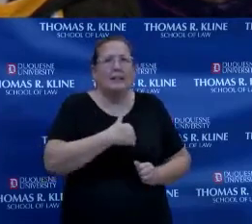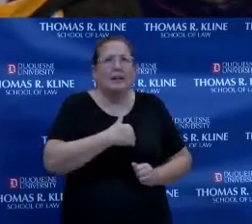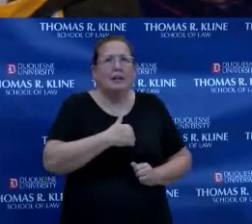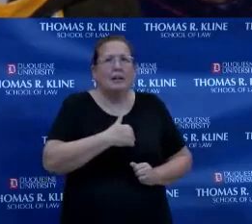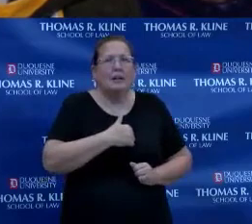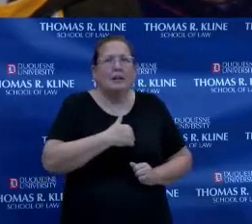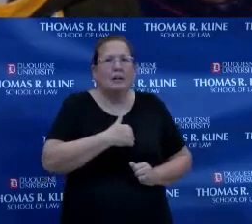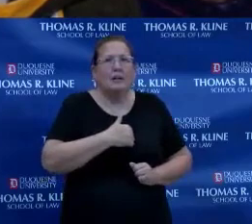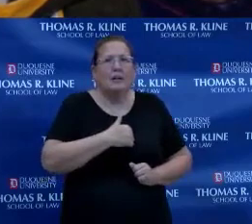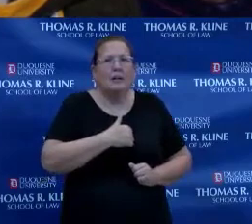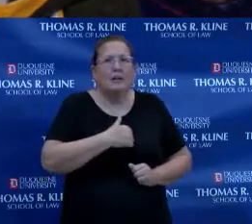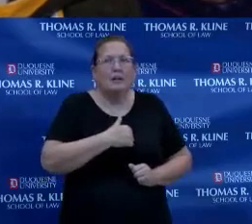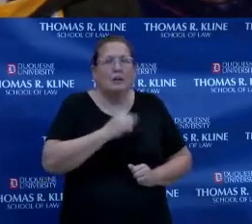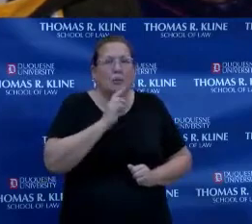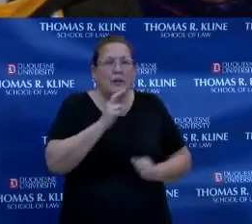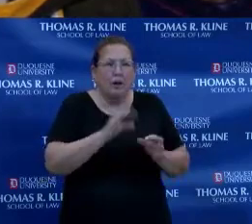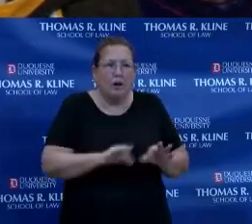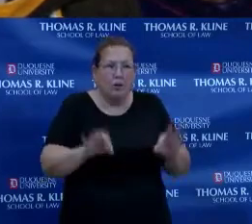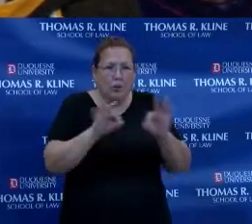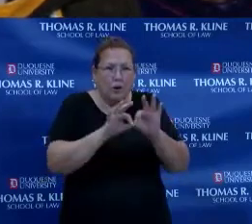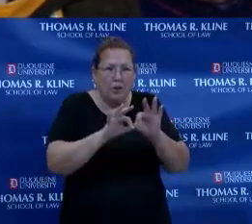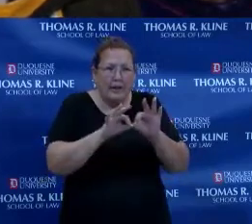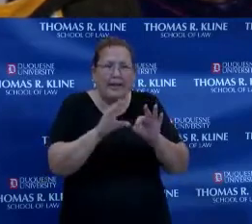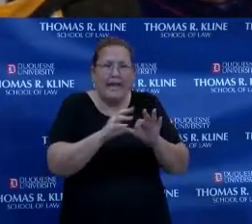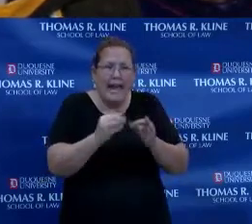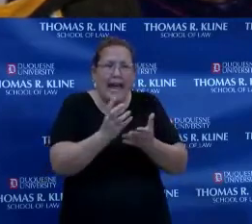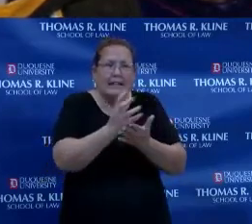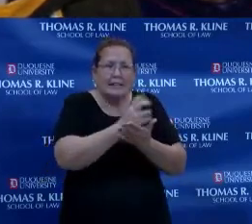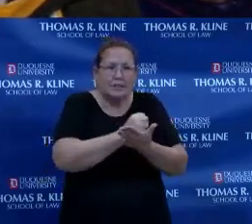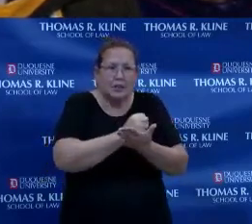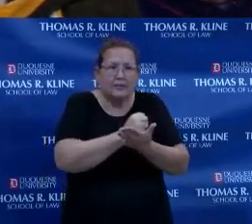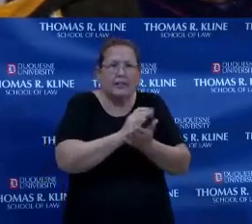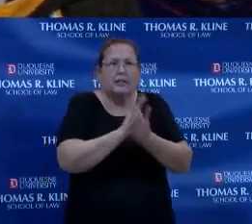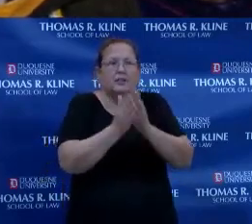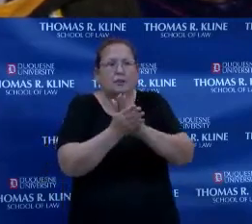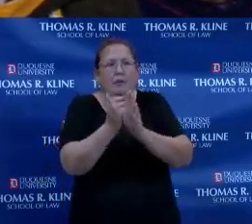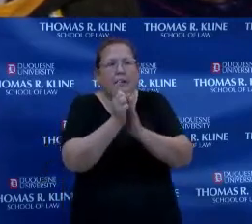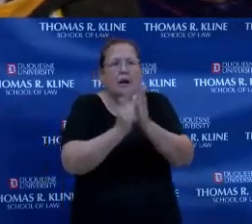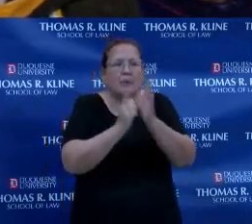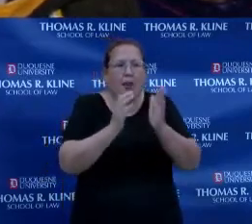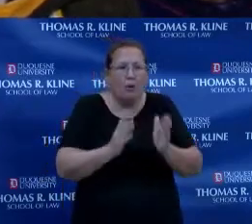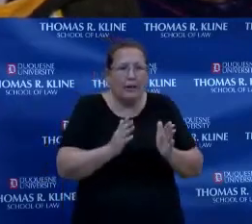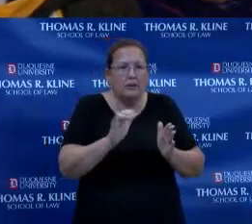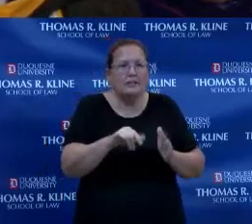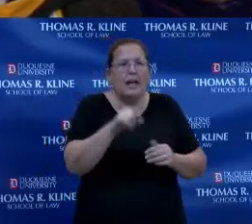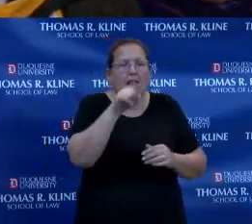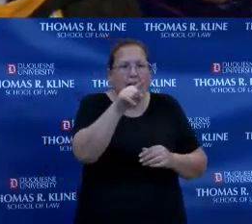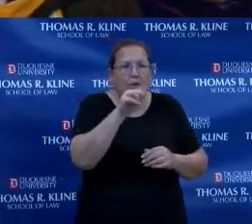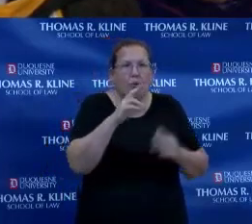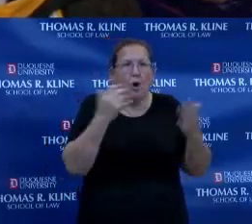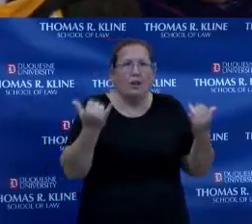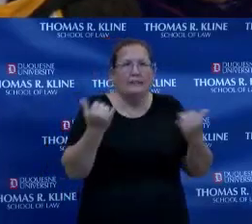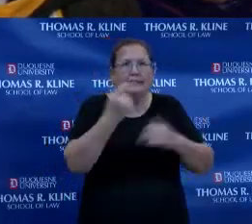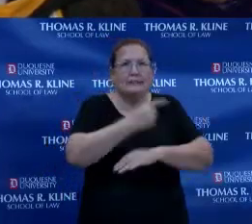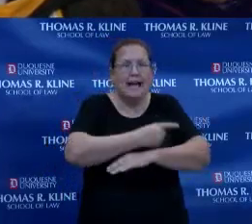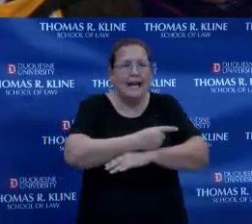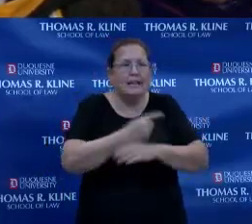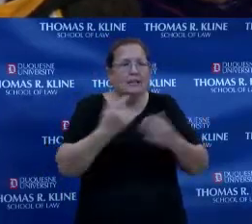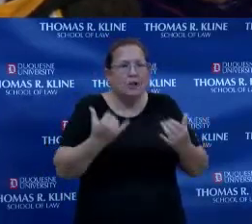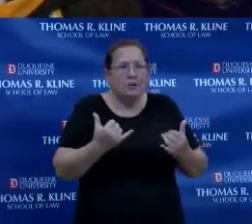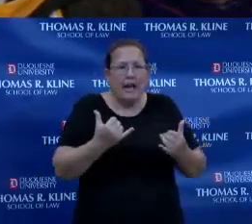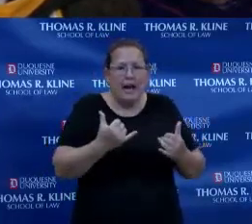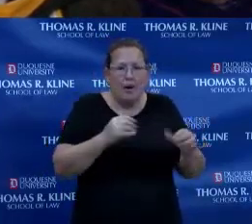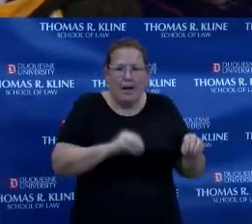worthy and deserving to be the lawyers that we are today. So as we move into our various legal